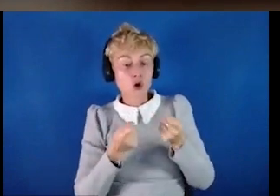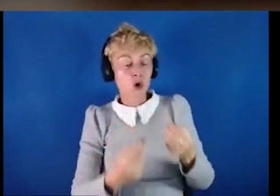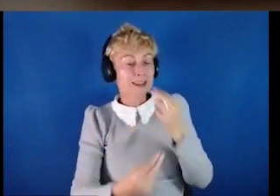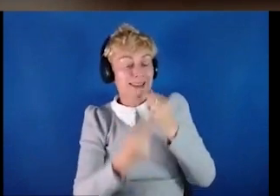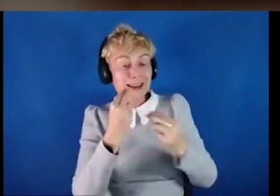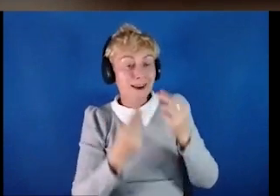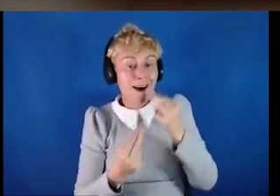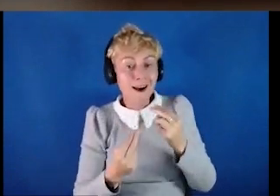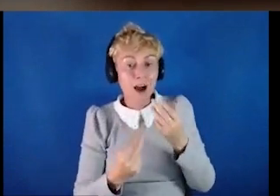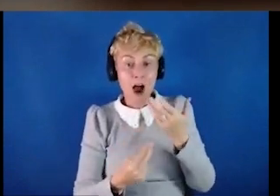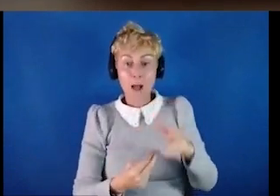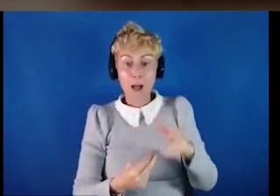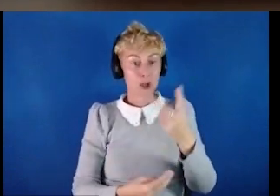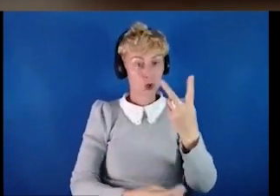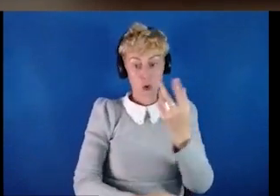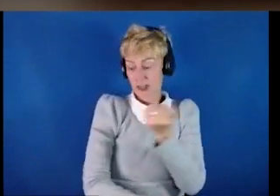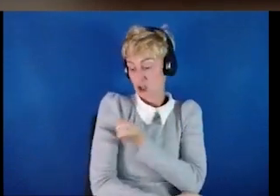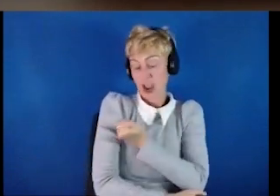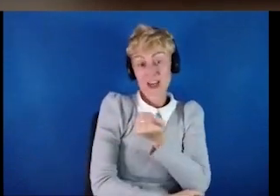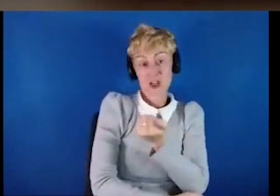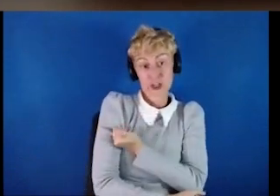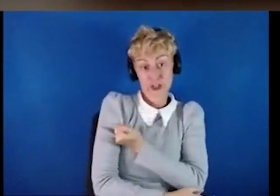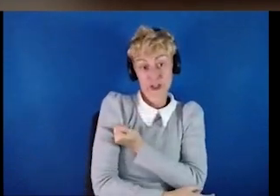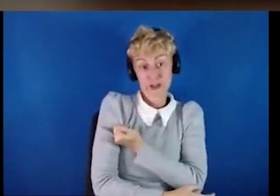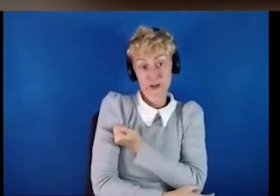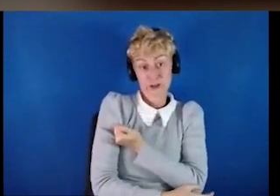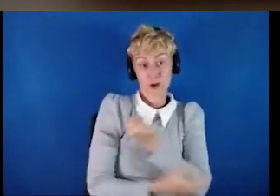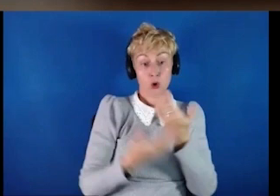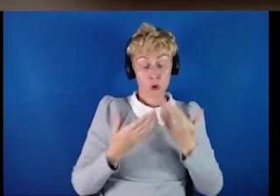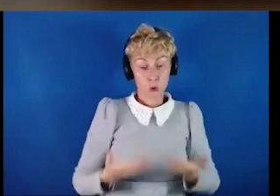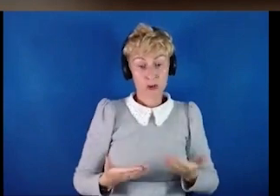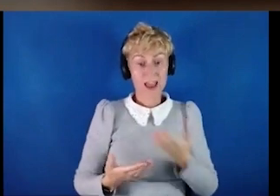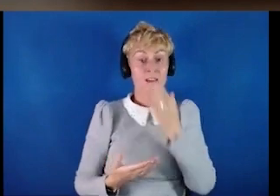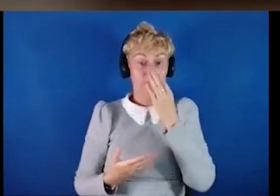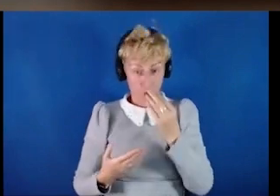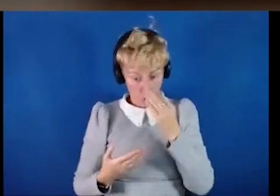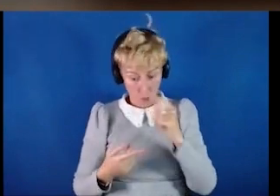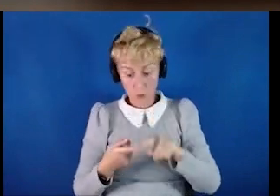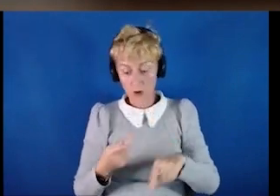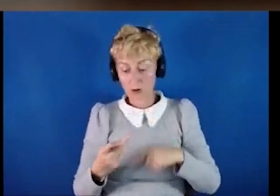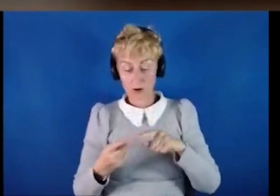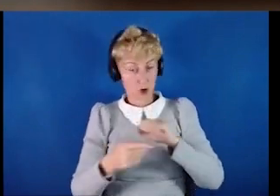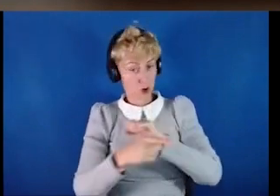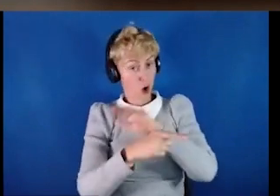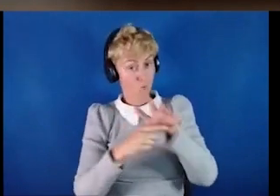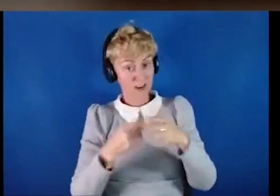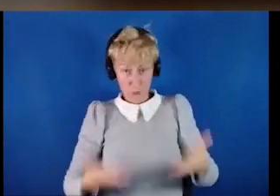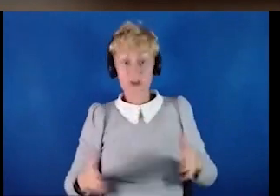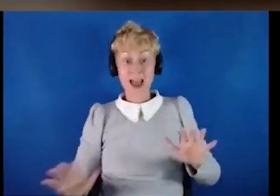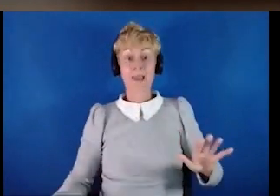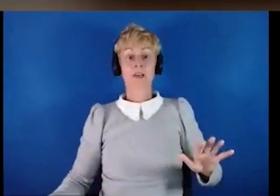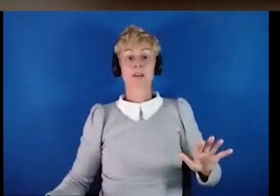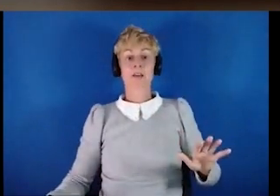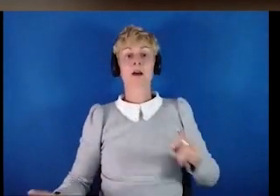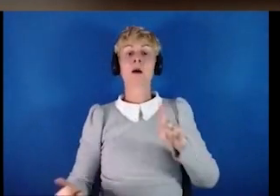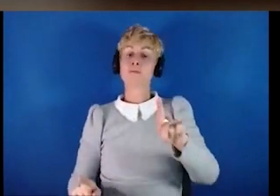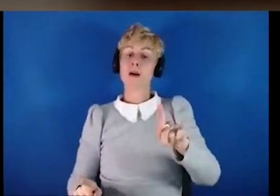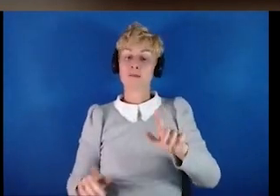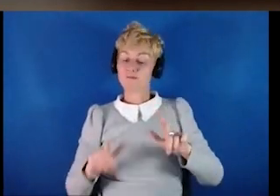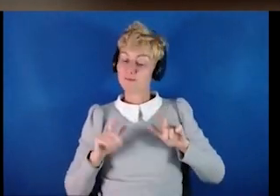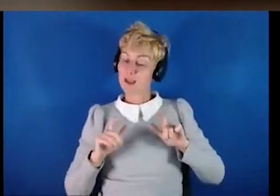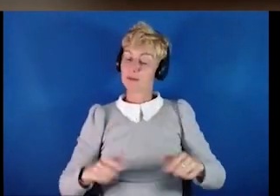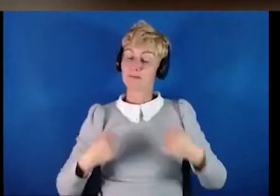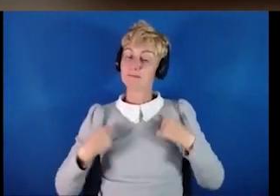2 injections, 2 vaccinations, one for flu and one for COVID today, and yet I still turned